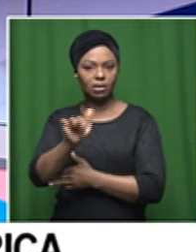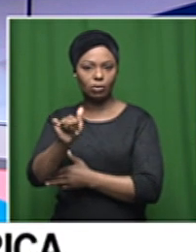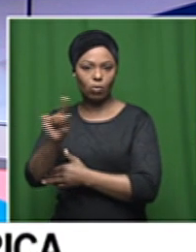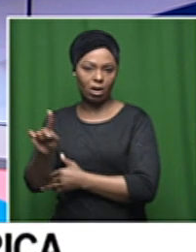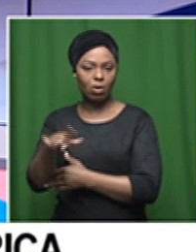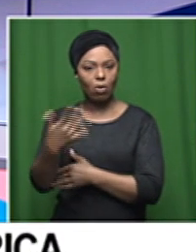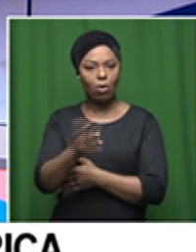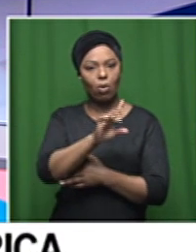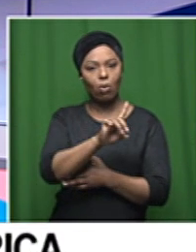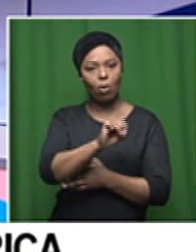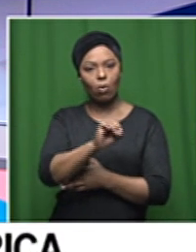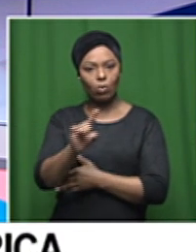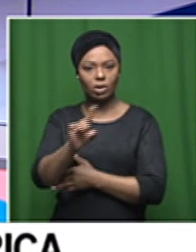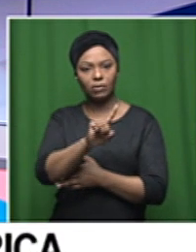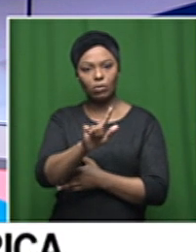011-714-5861 or